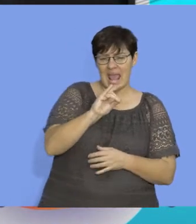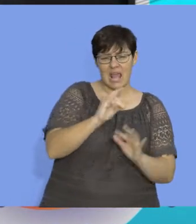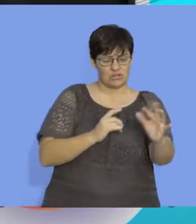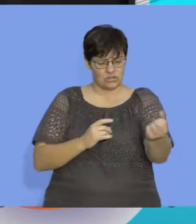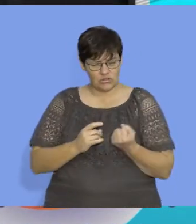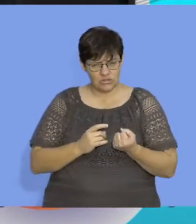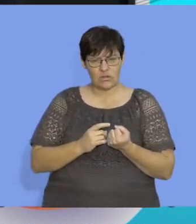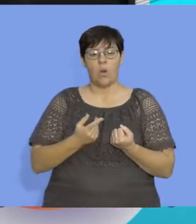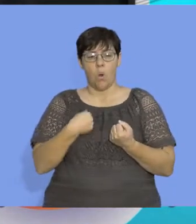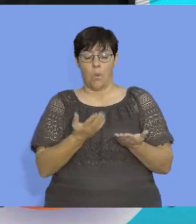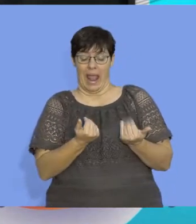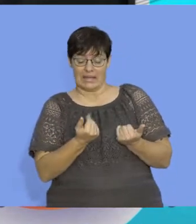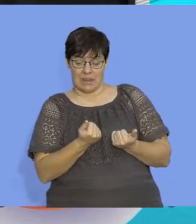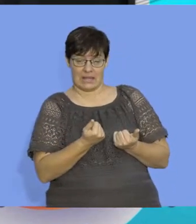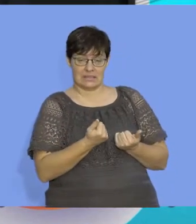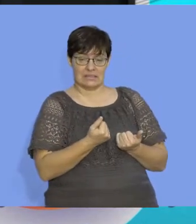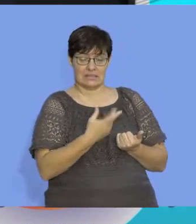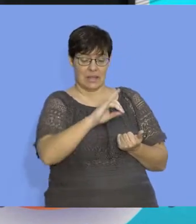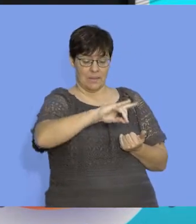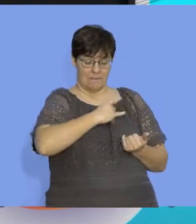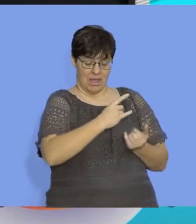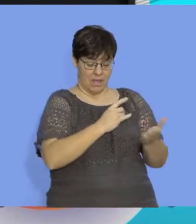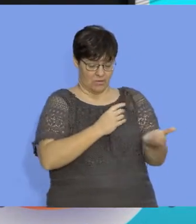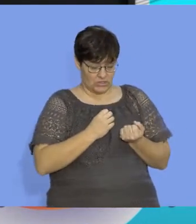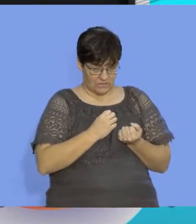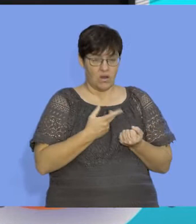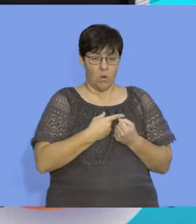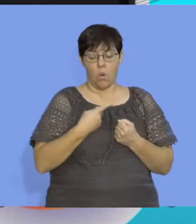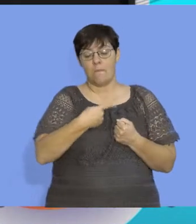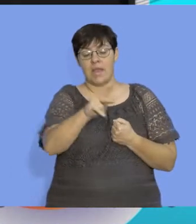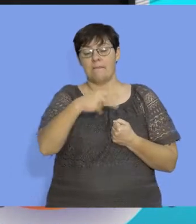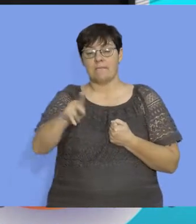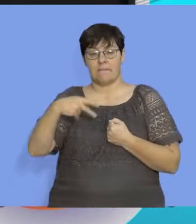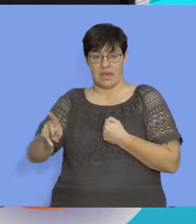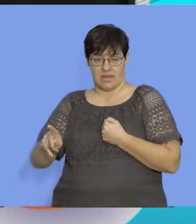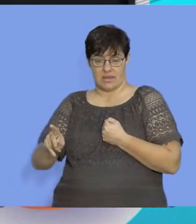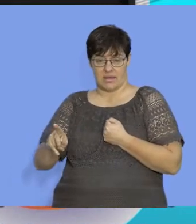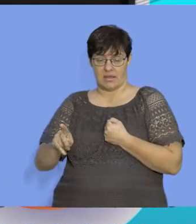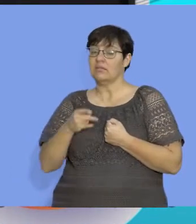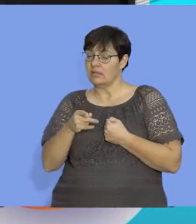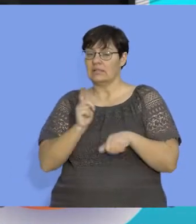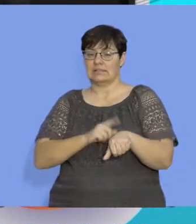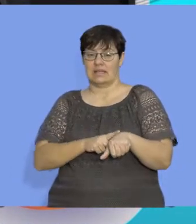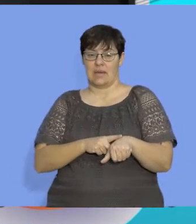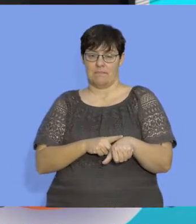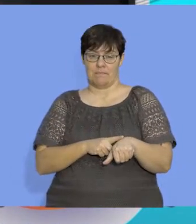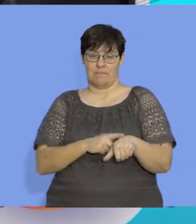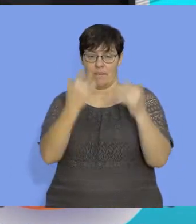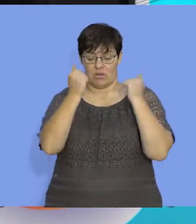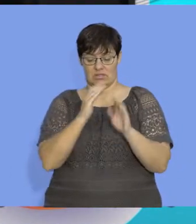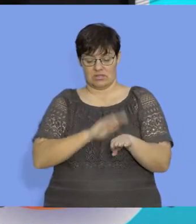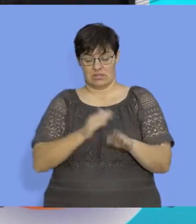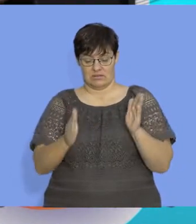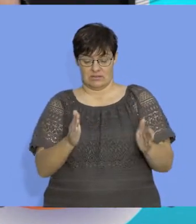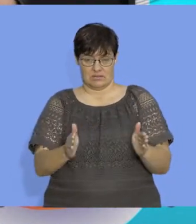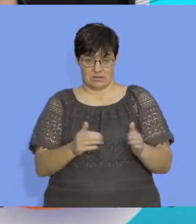you anticipate to receive and all your cash payments that you anticipate to make in the budget period. So that will you'll either